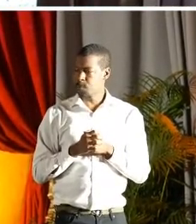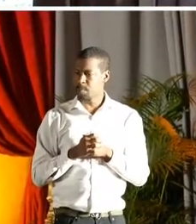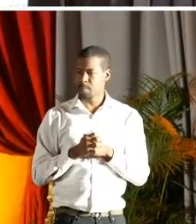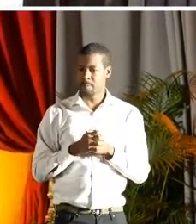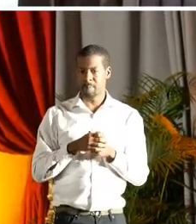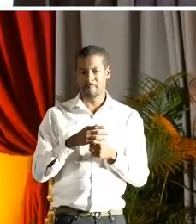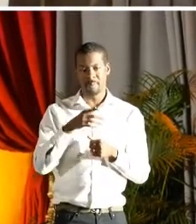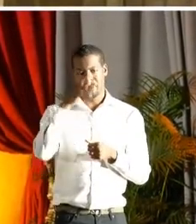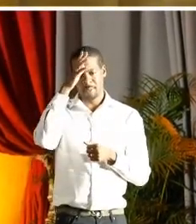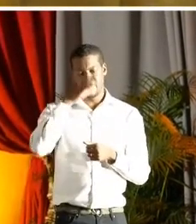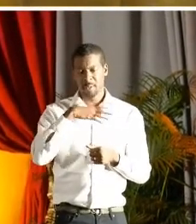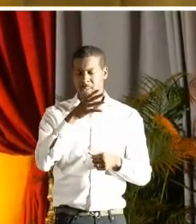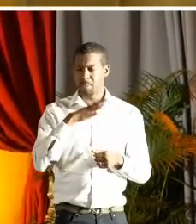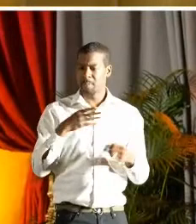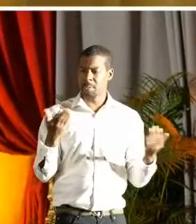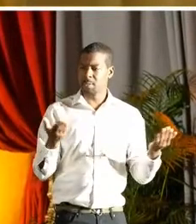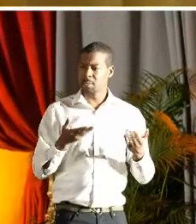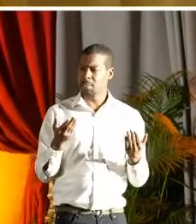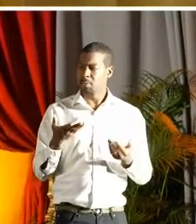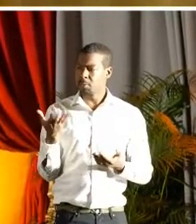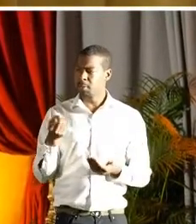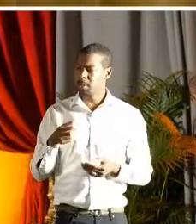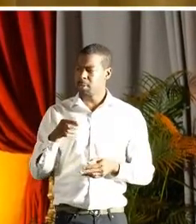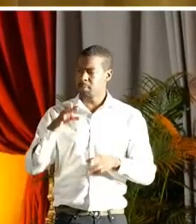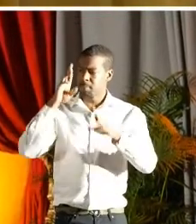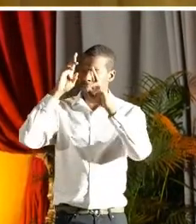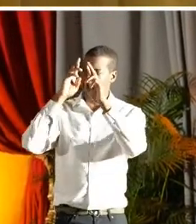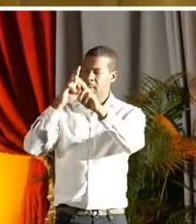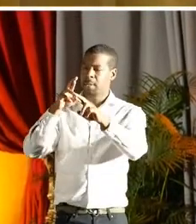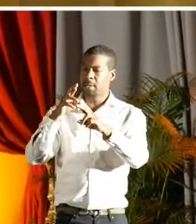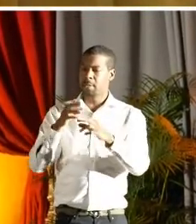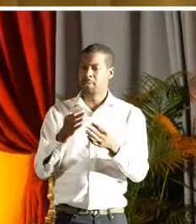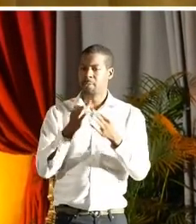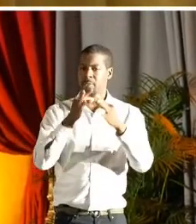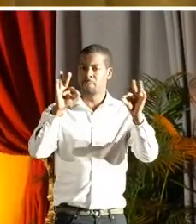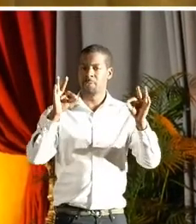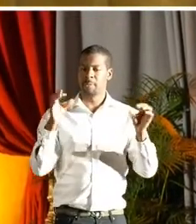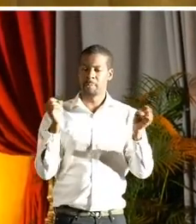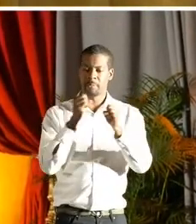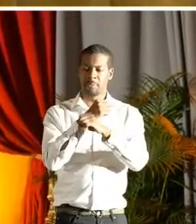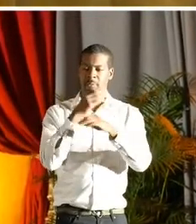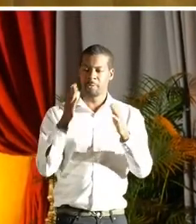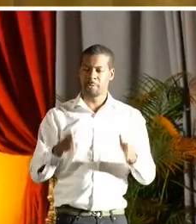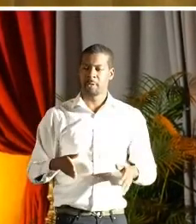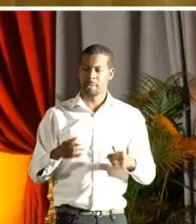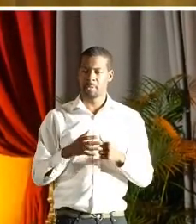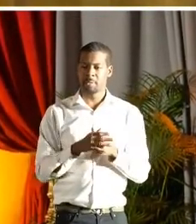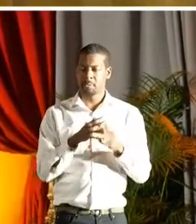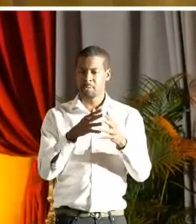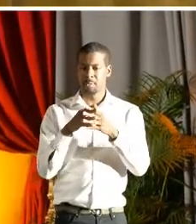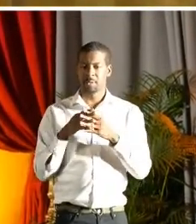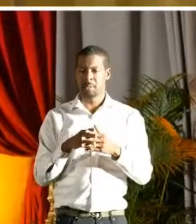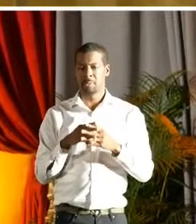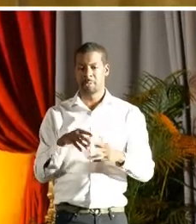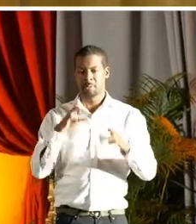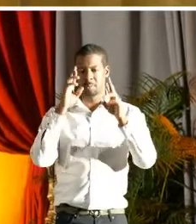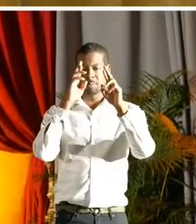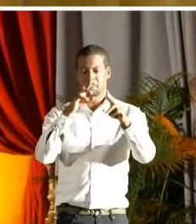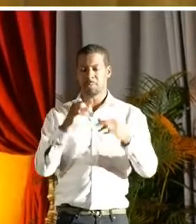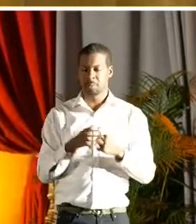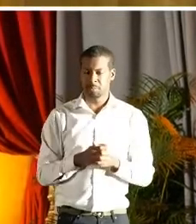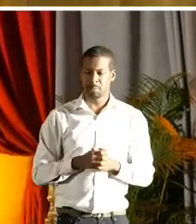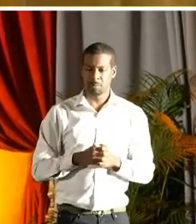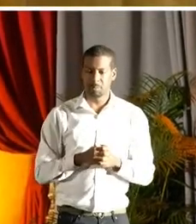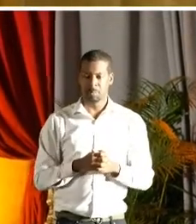Ladies and gentlemen, to honor the freedom fighters, the American heroes that we